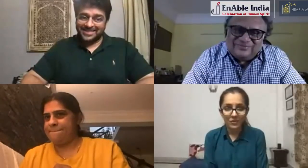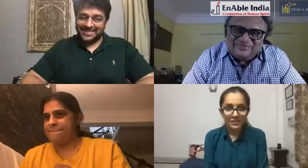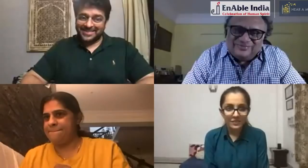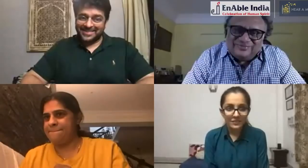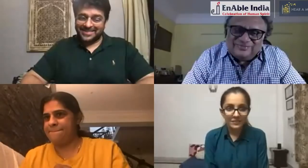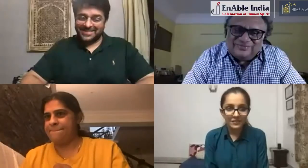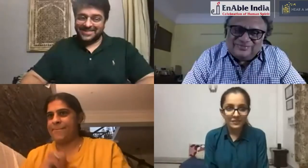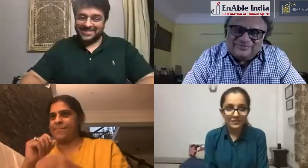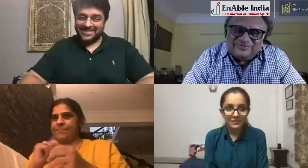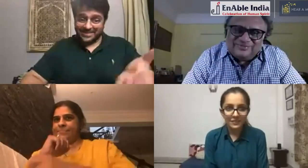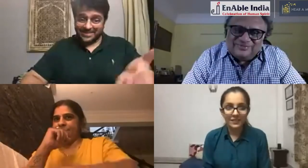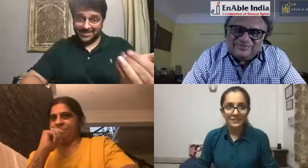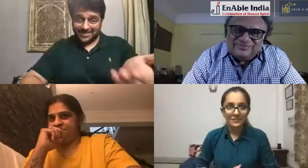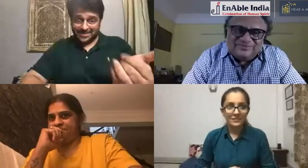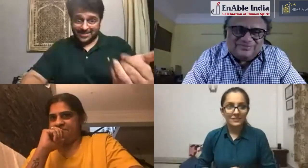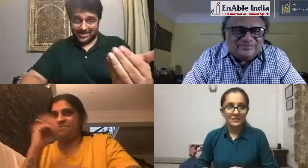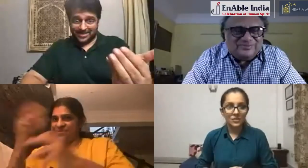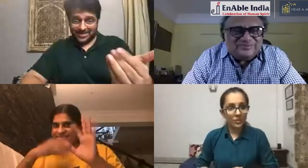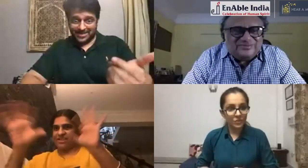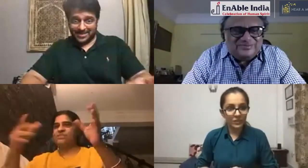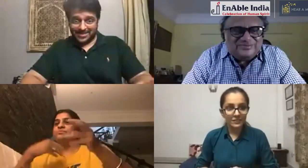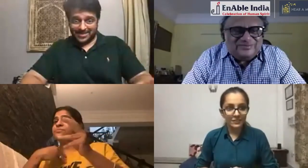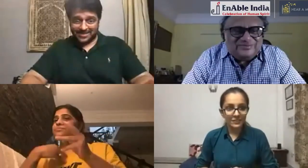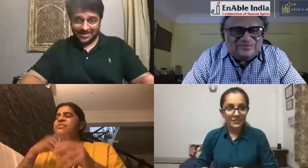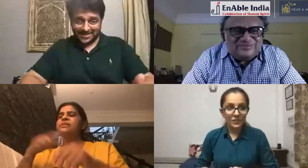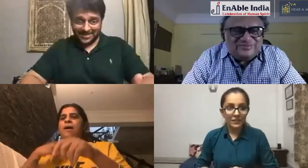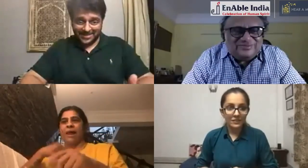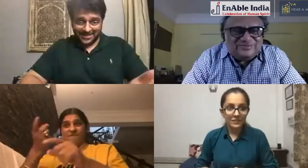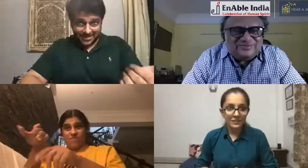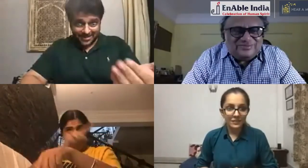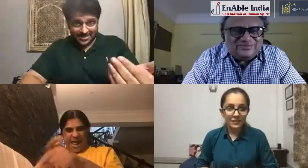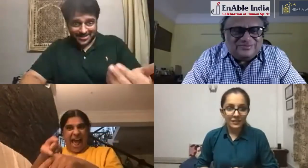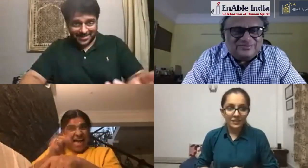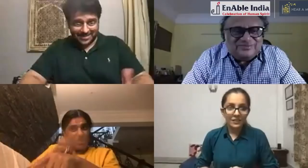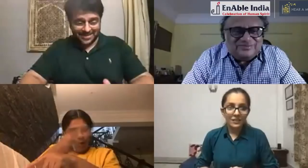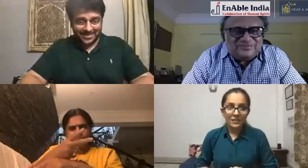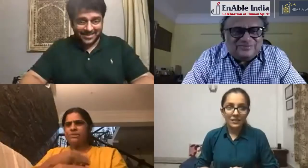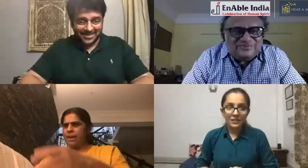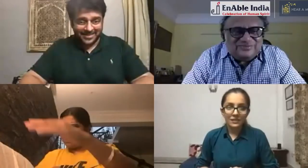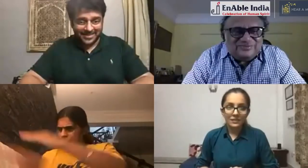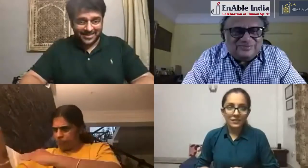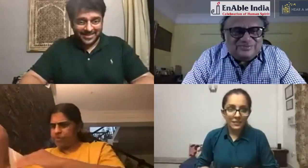now. Yeah, go on, go on. Okay.